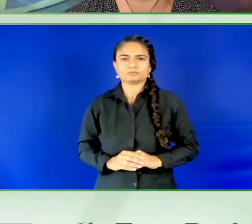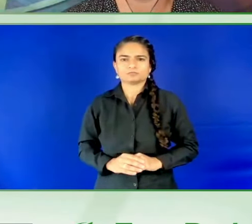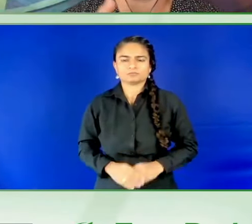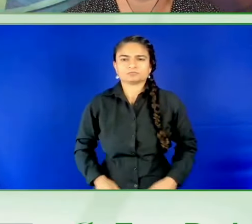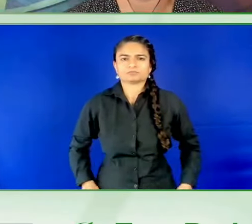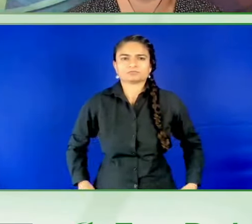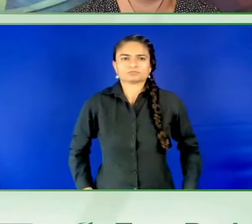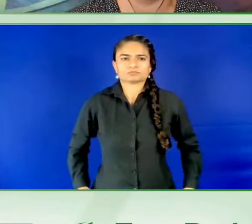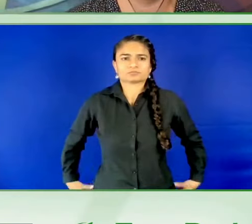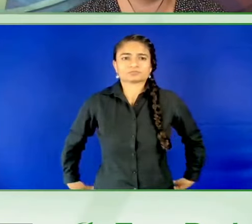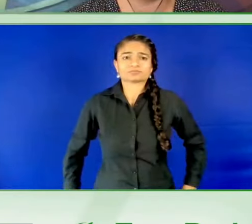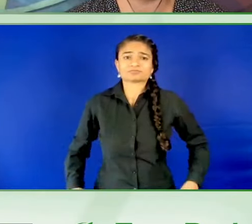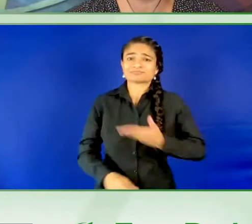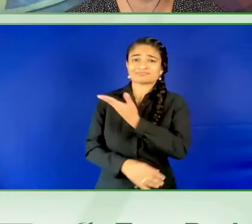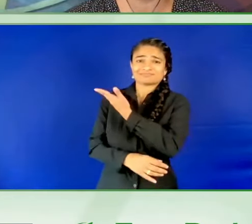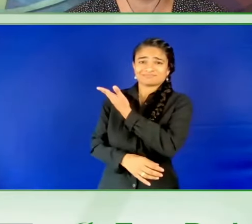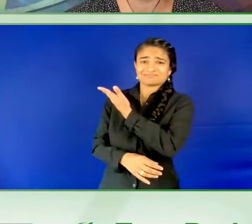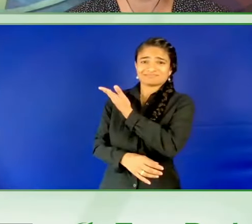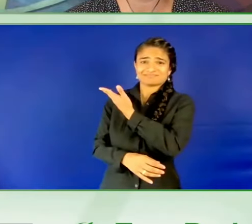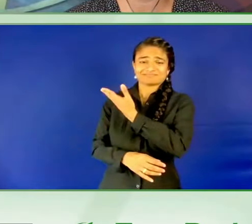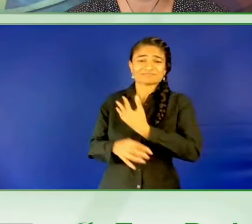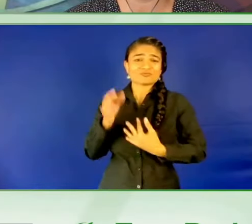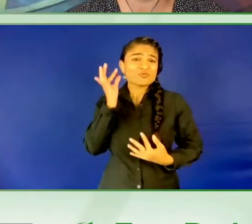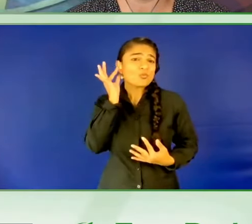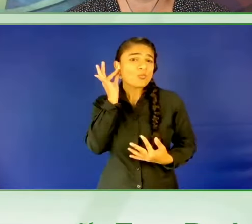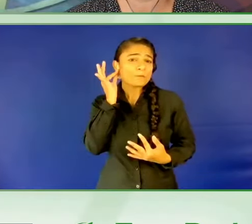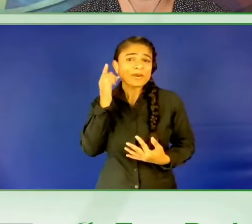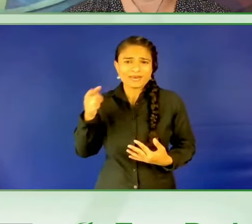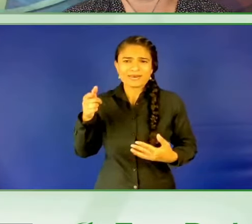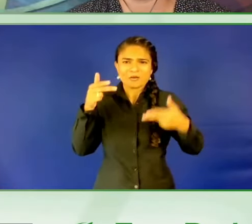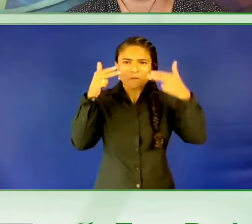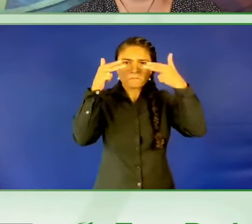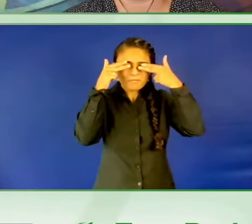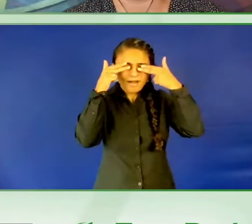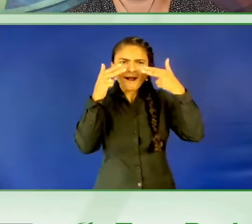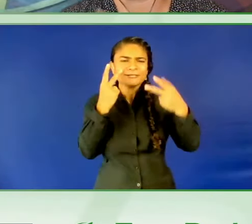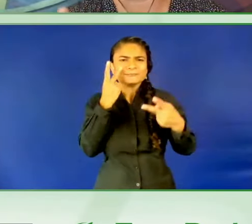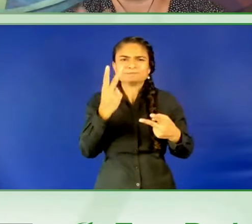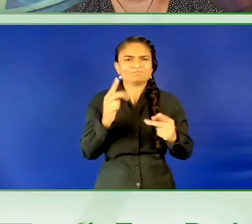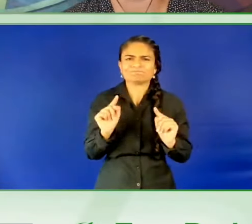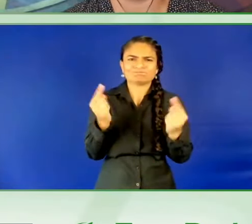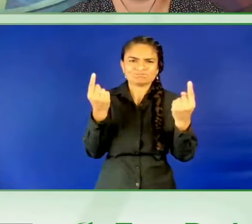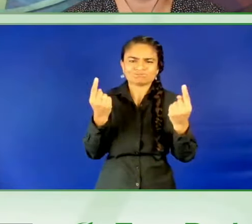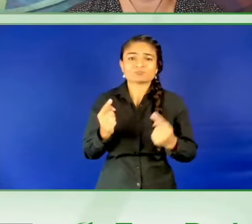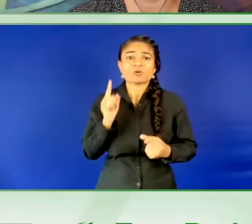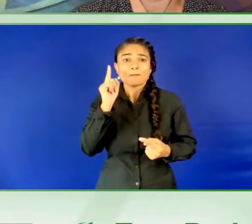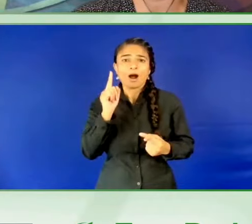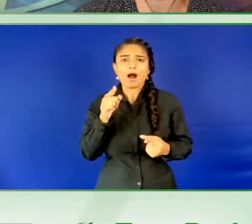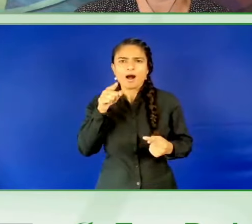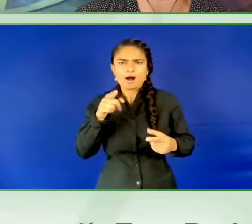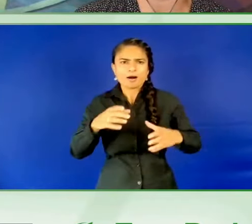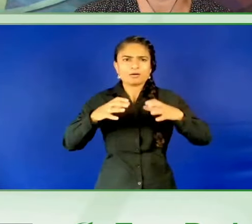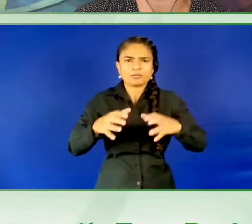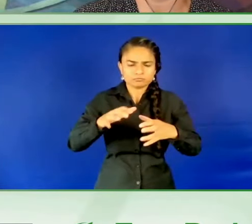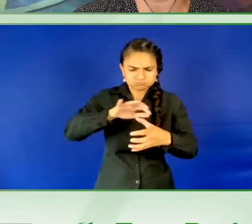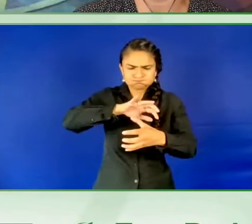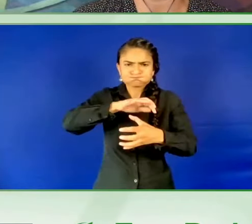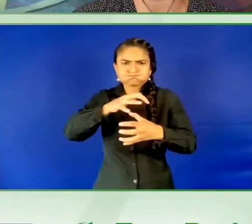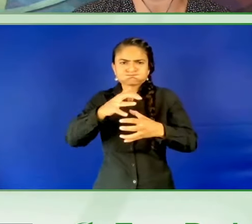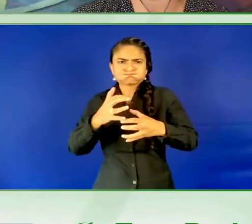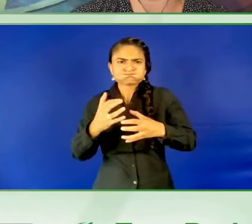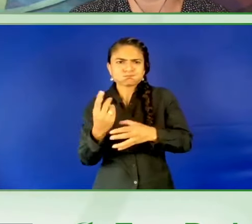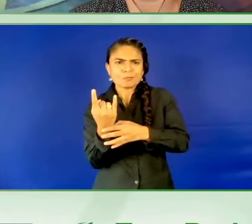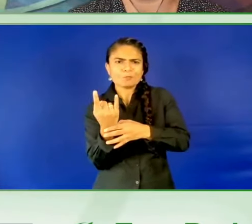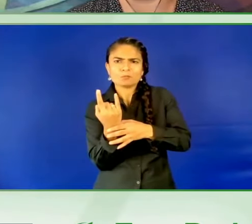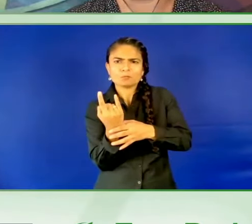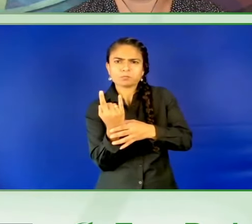small, but beautiful. And it was during an activity that we did, the first one actually, in the Central Library for the Blind